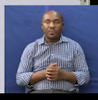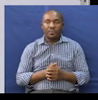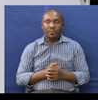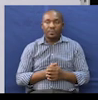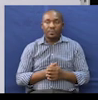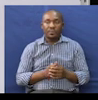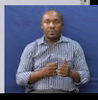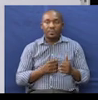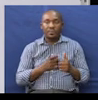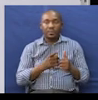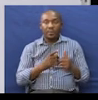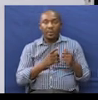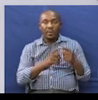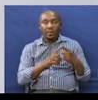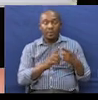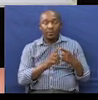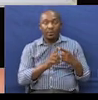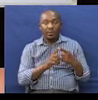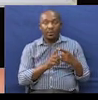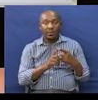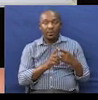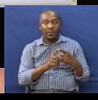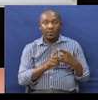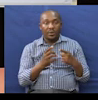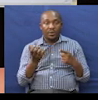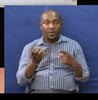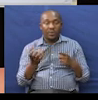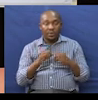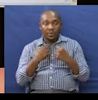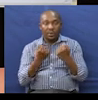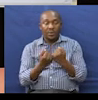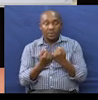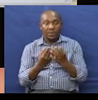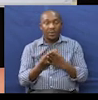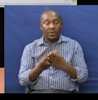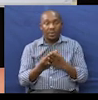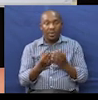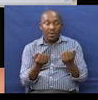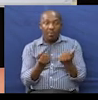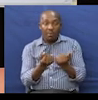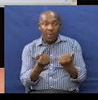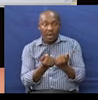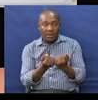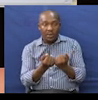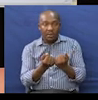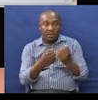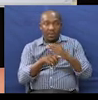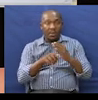first one, the first social organization and production in pre-colonial